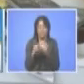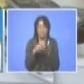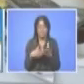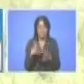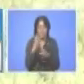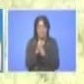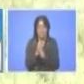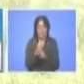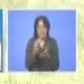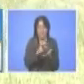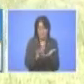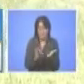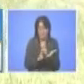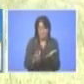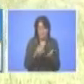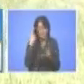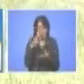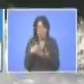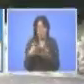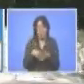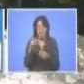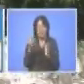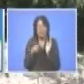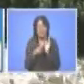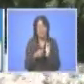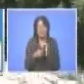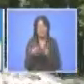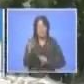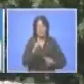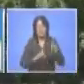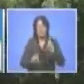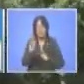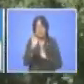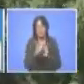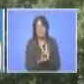their outstanding performance. From South Andros, DeAndre Williamson, ZNS Network News.